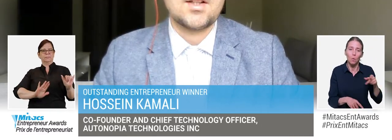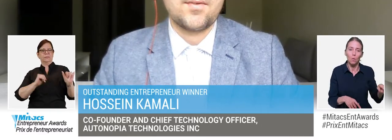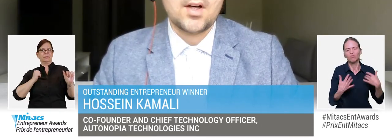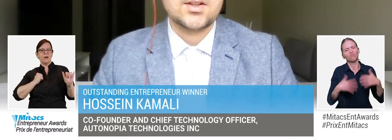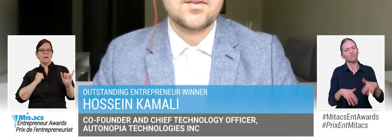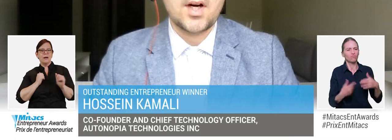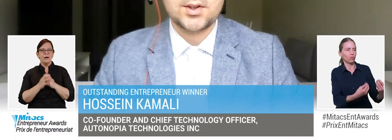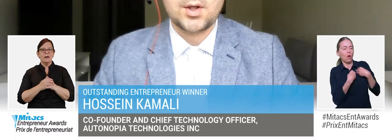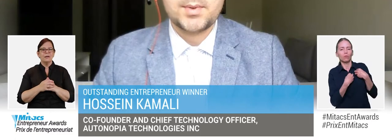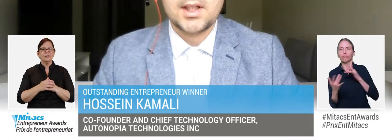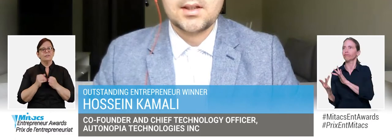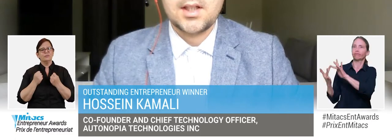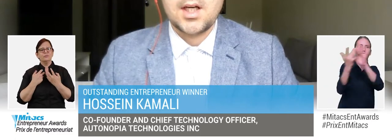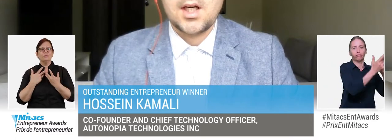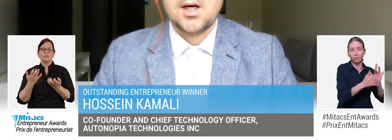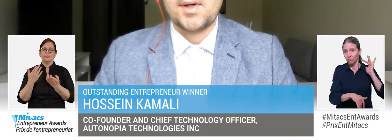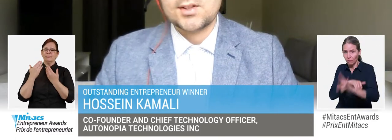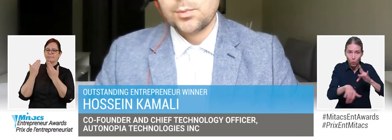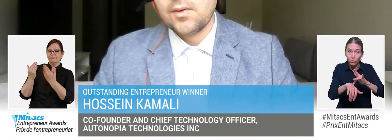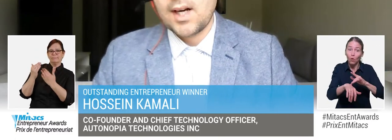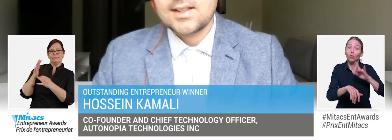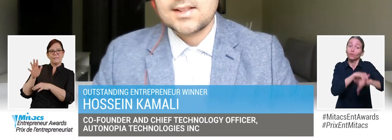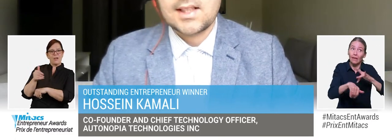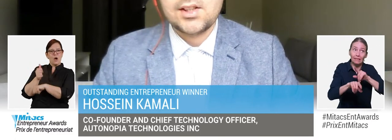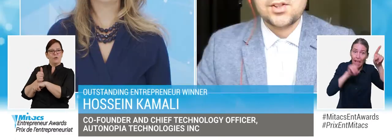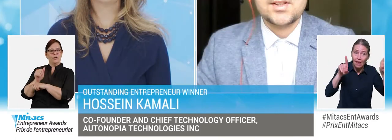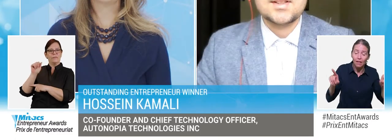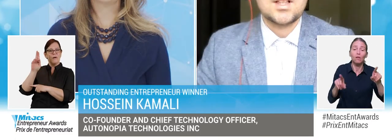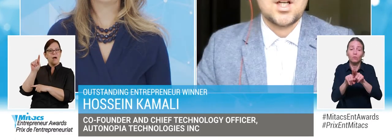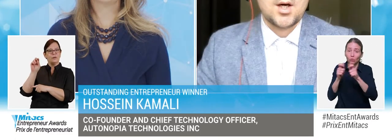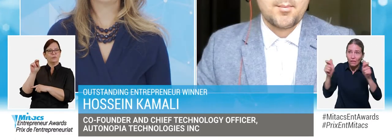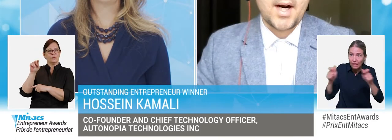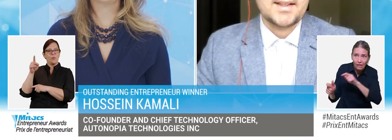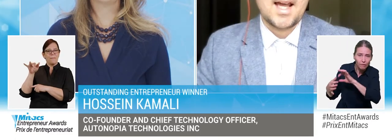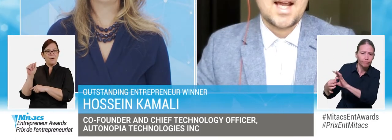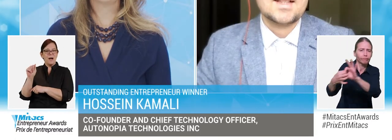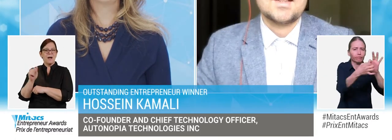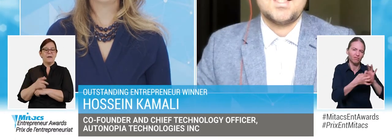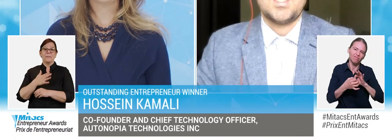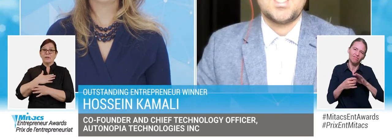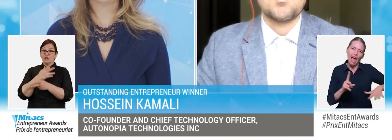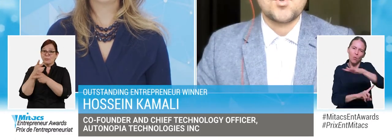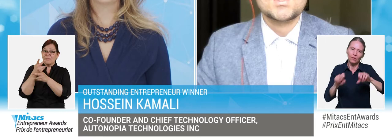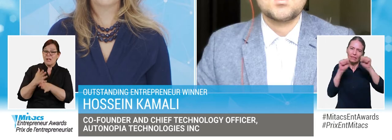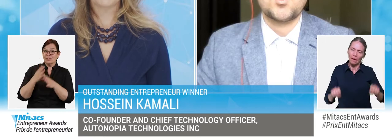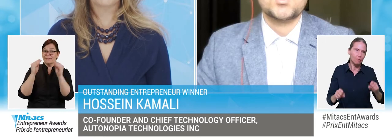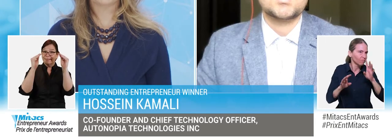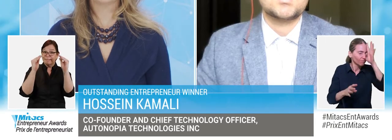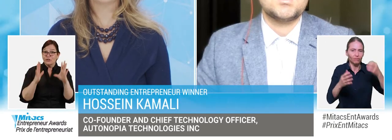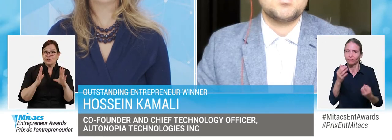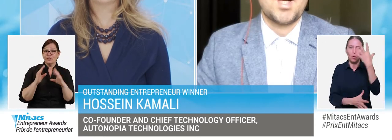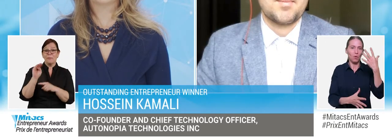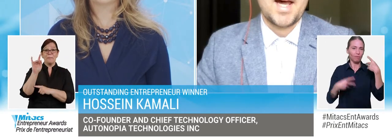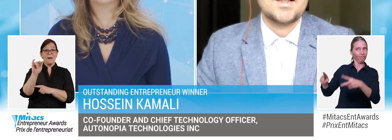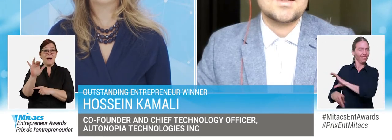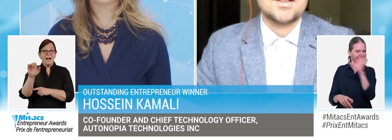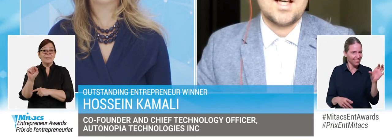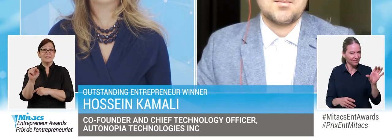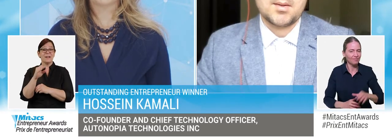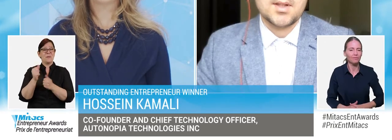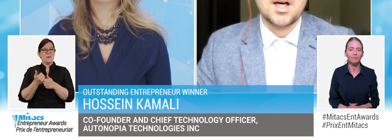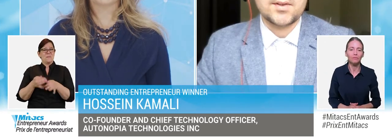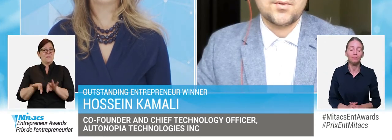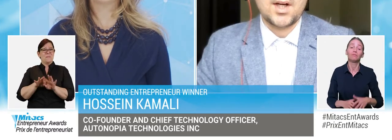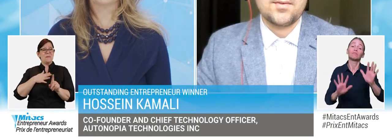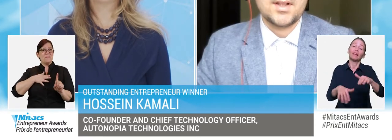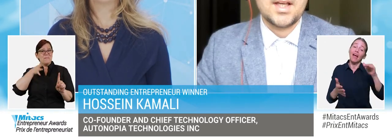like to thank the founder of Autonopia, my supervisors and teachers, Mitacs, and most importantly, my parents